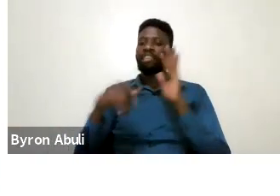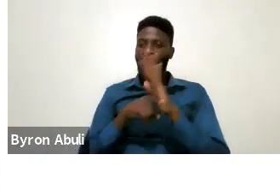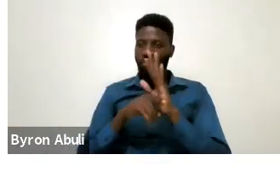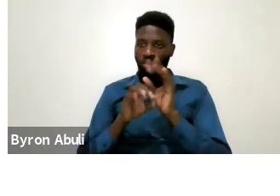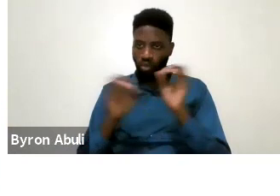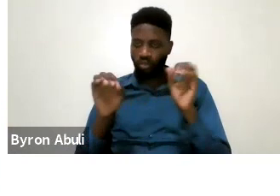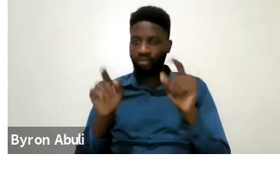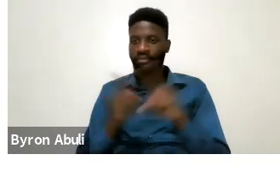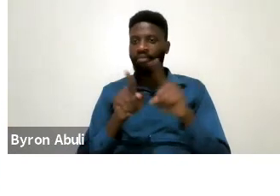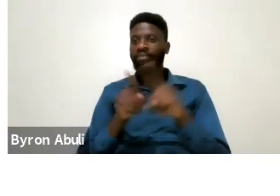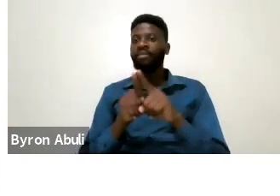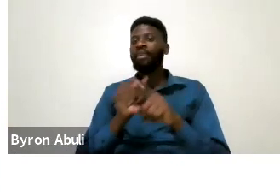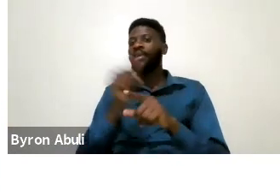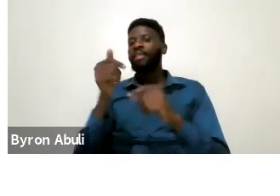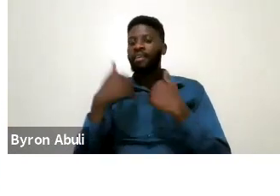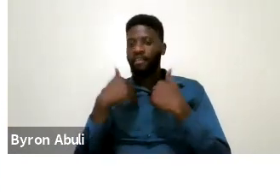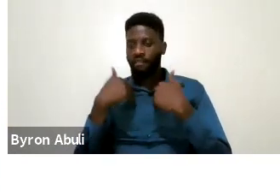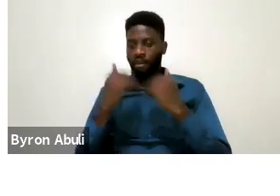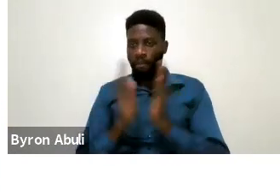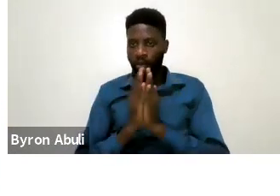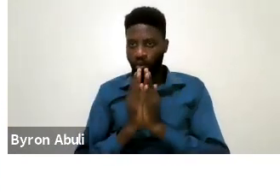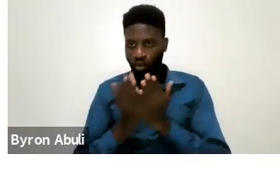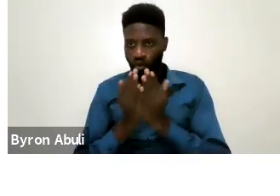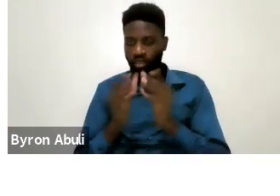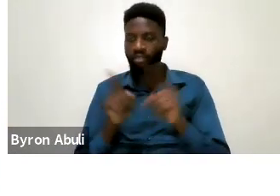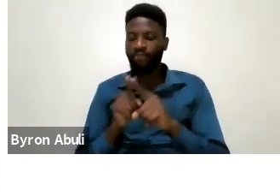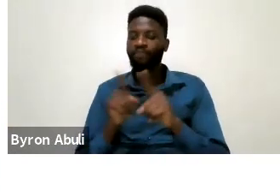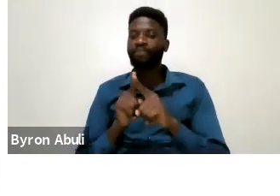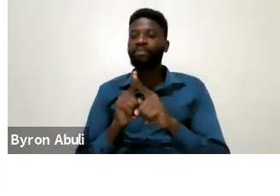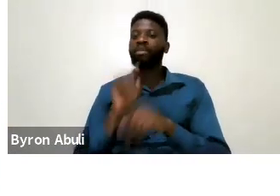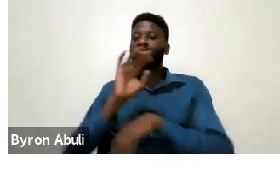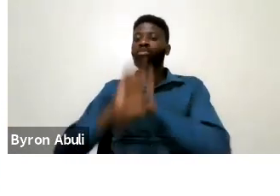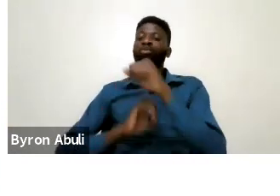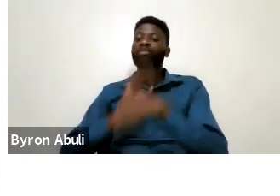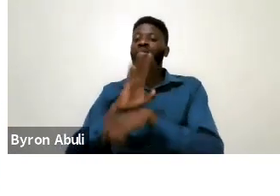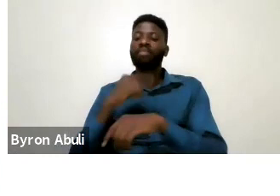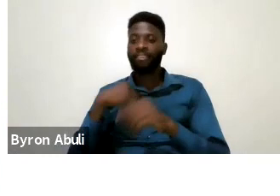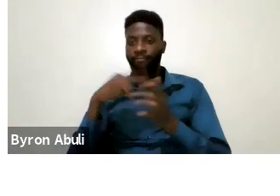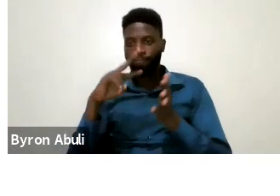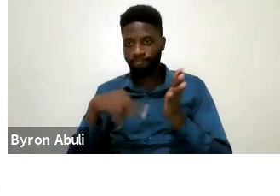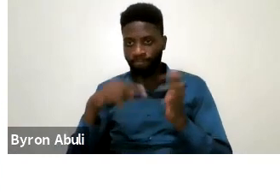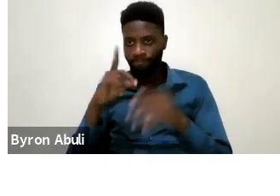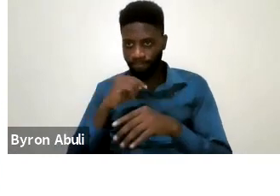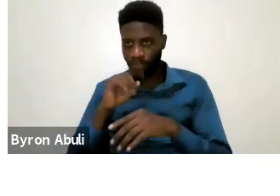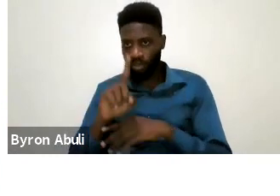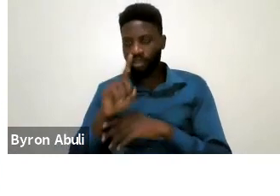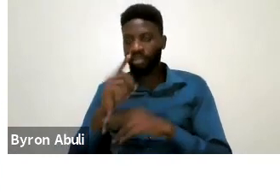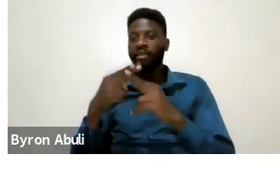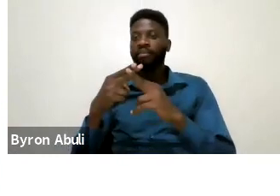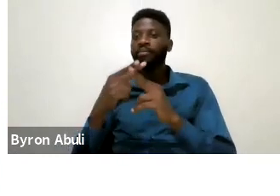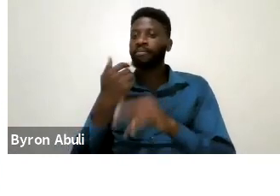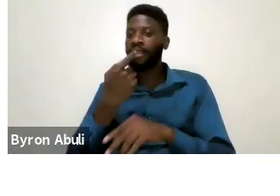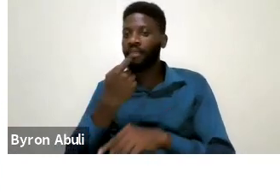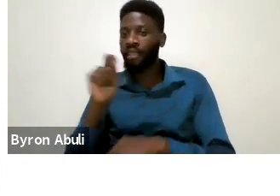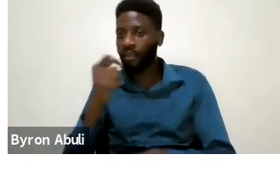referring to a book and a movie that I had read about you attract. Okay, there's one called The Secret, and then there's one